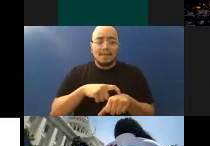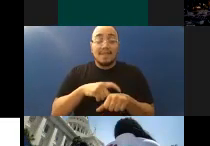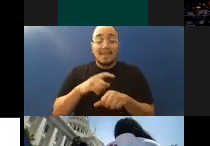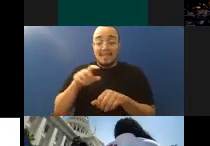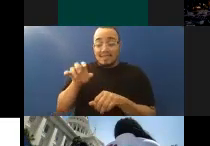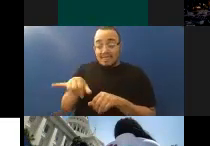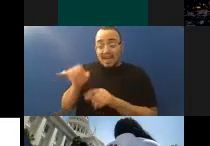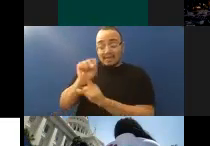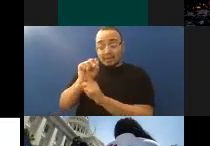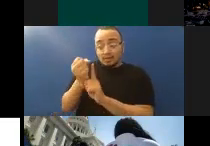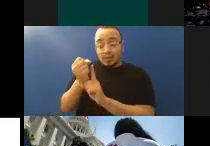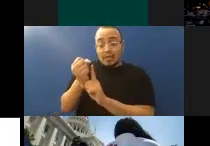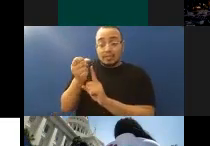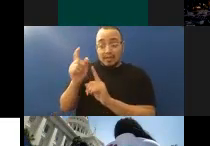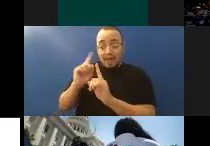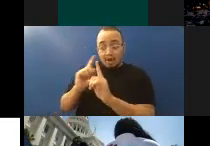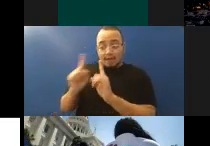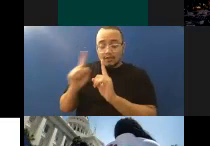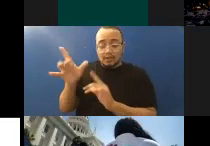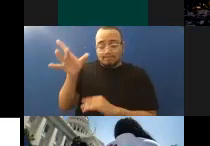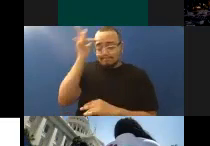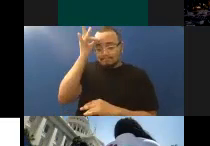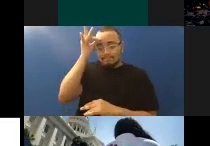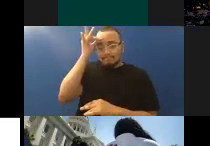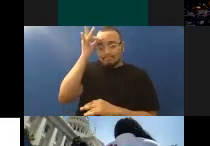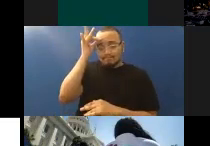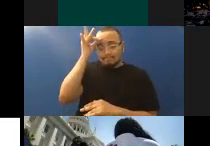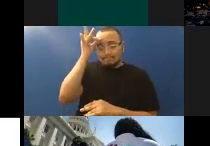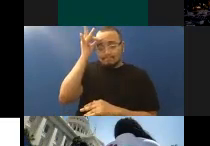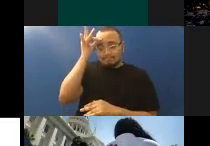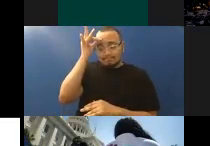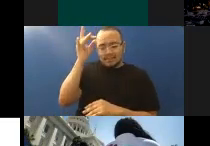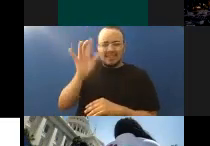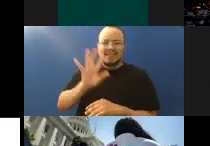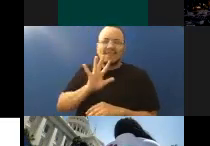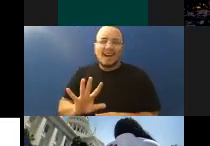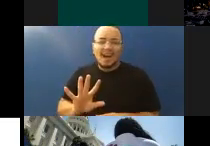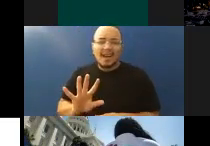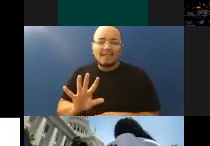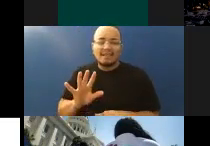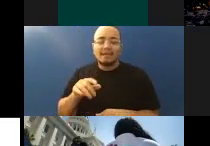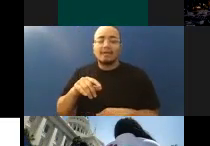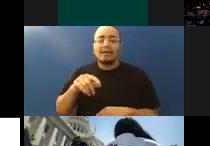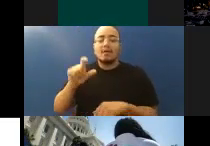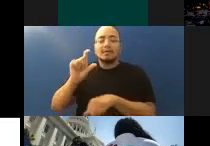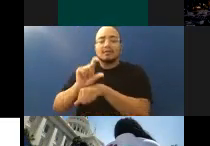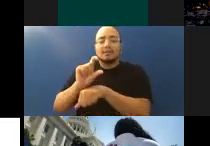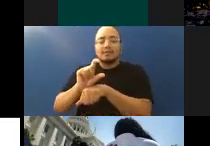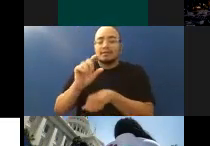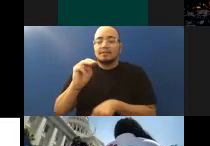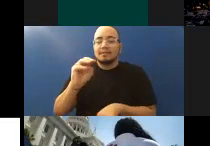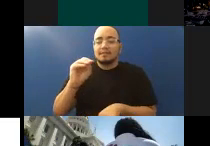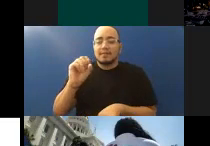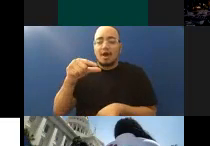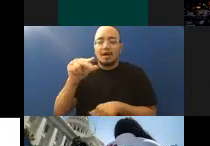head since like forever. Since I was 5 years old. I remember I was sitting in the mosque with my mom, and I had always been